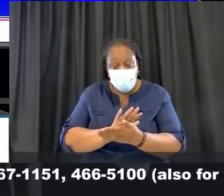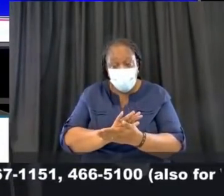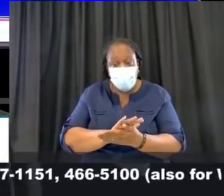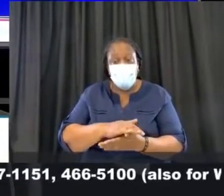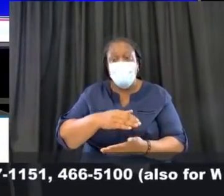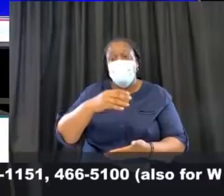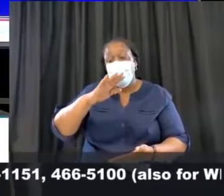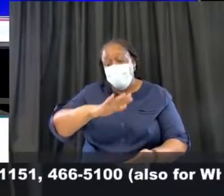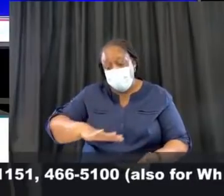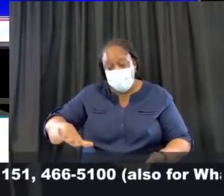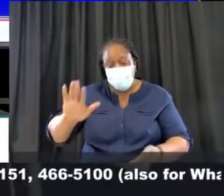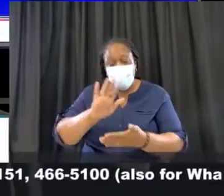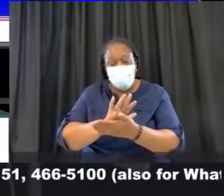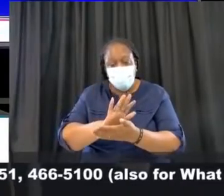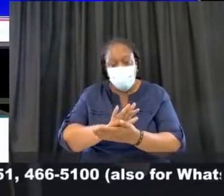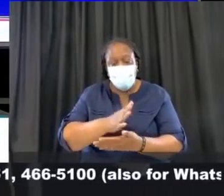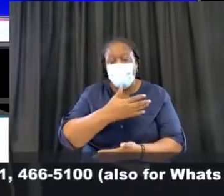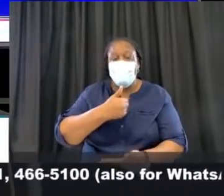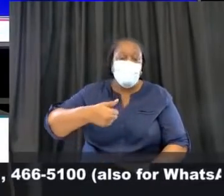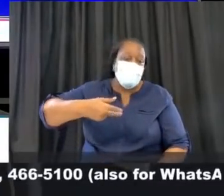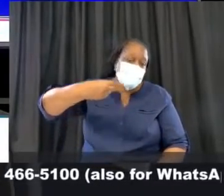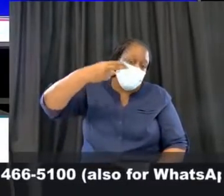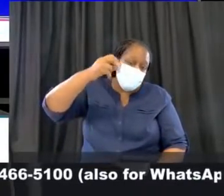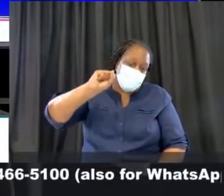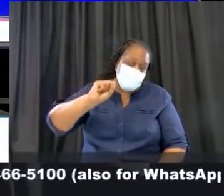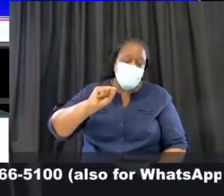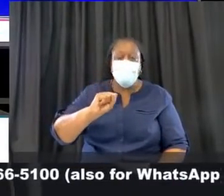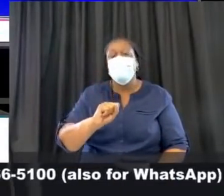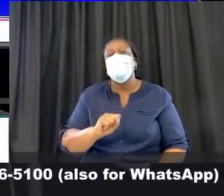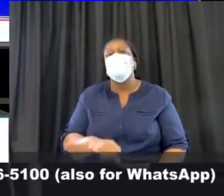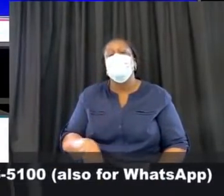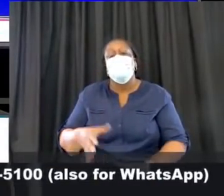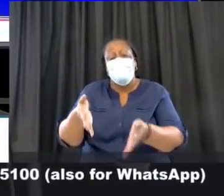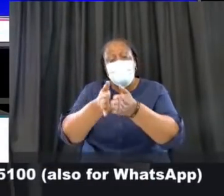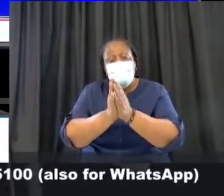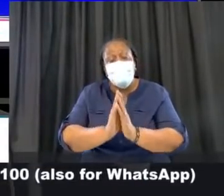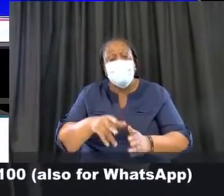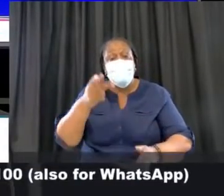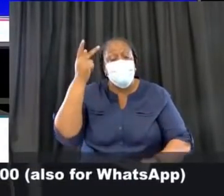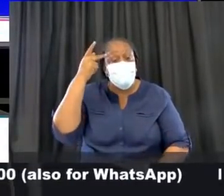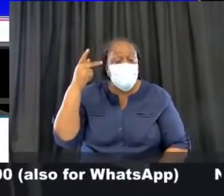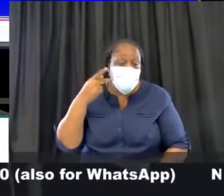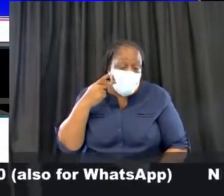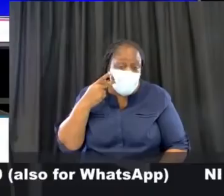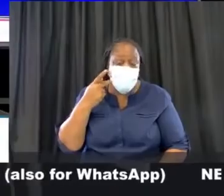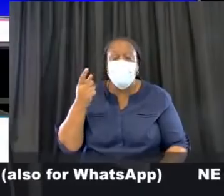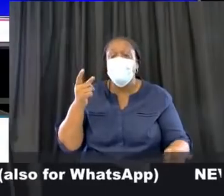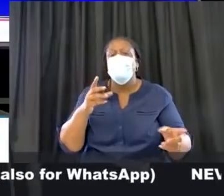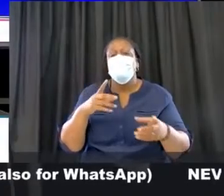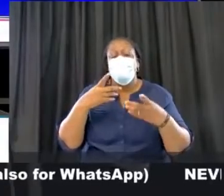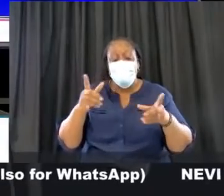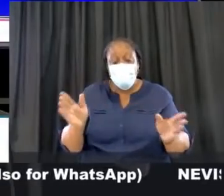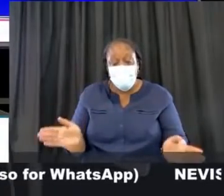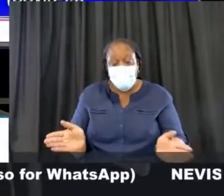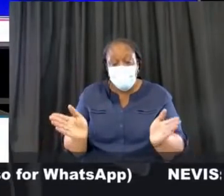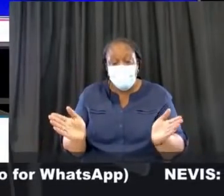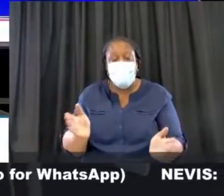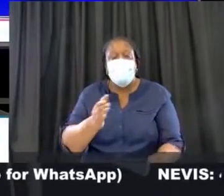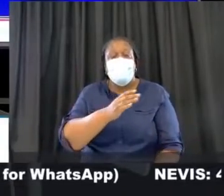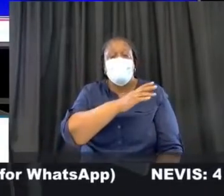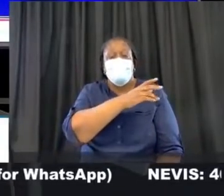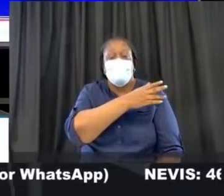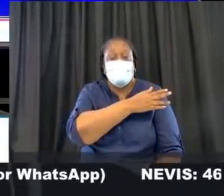I want to encourage the parents who are there to come forward and get vaccinated, and to bring your 12